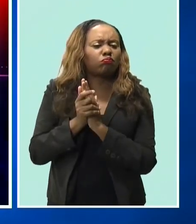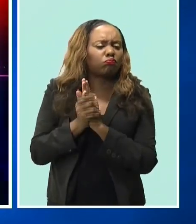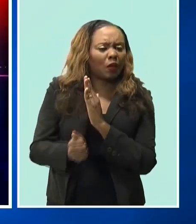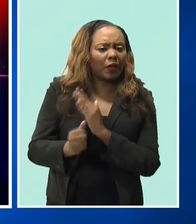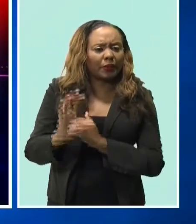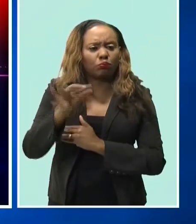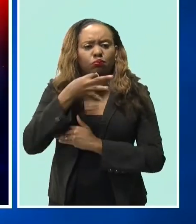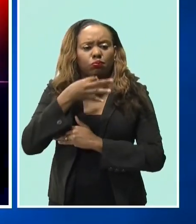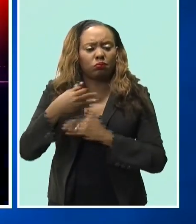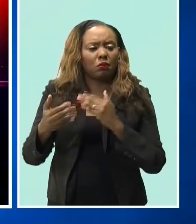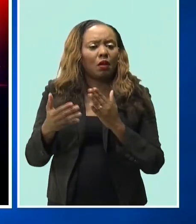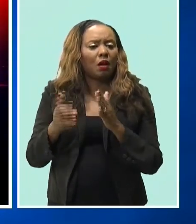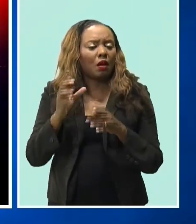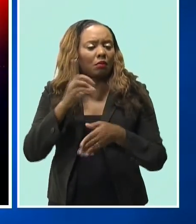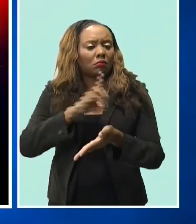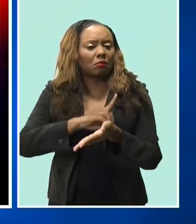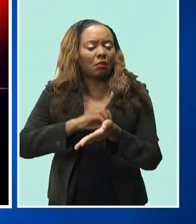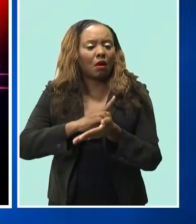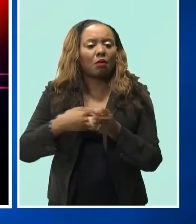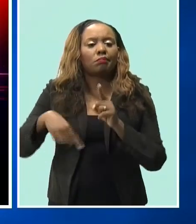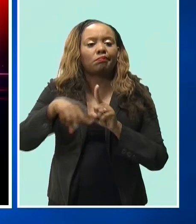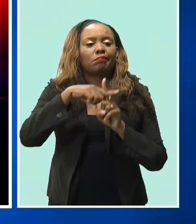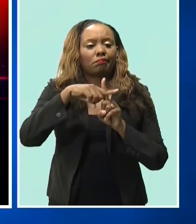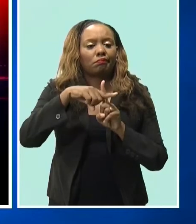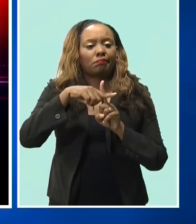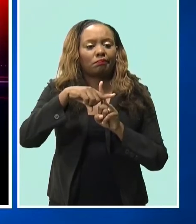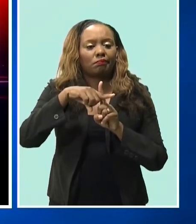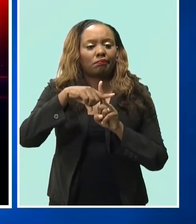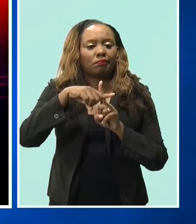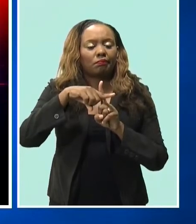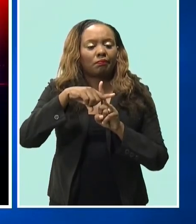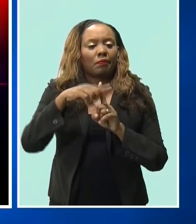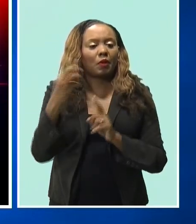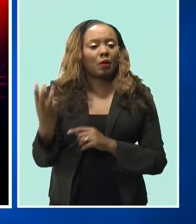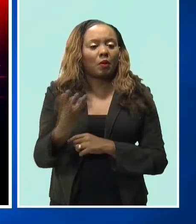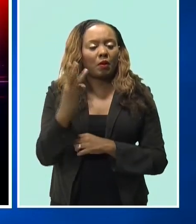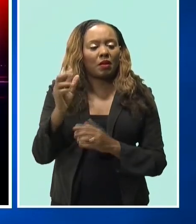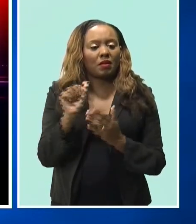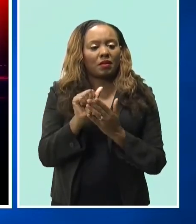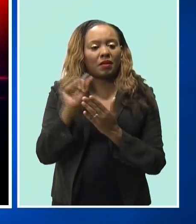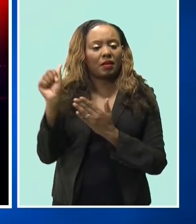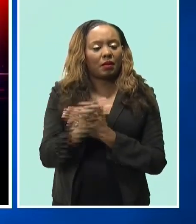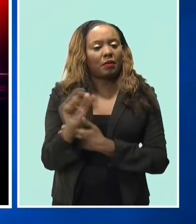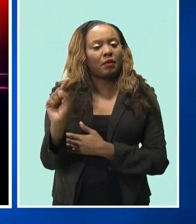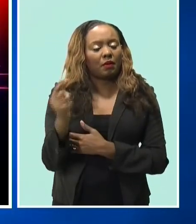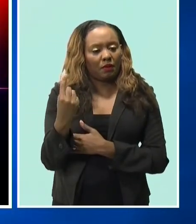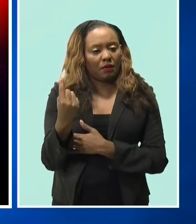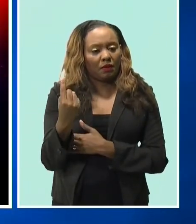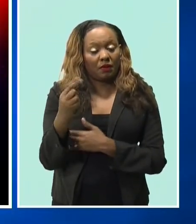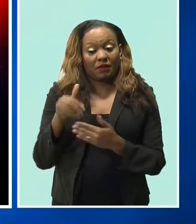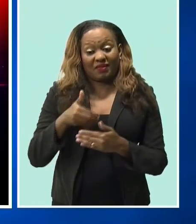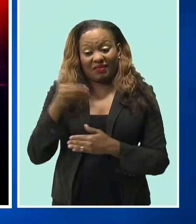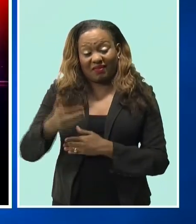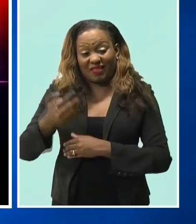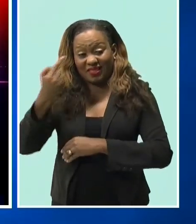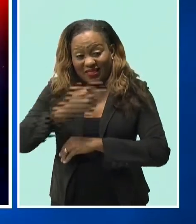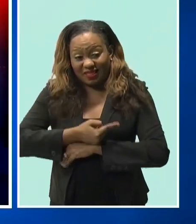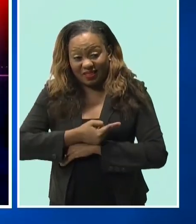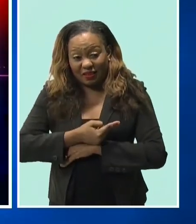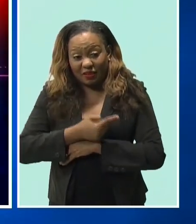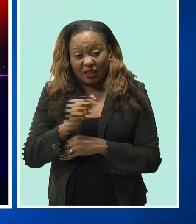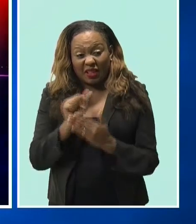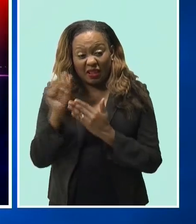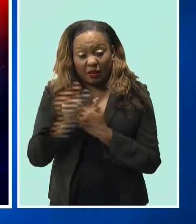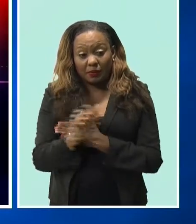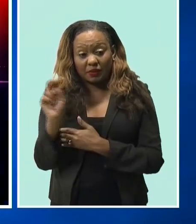nephrologist, was confirmed positive in a Ministry of Health statement on Wednesday, April 1st. The following day, Thursday, April 2nd,